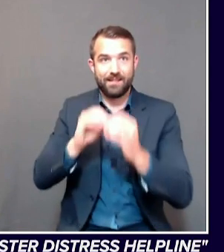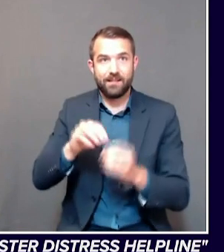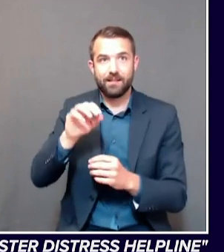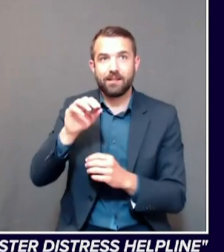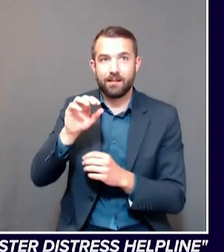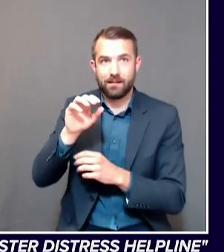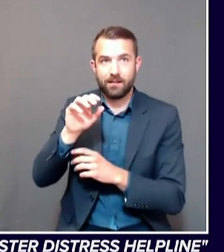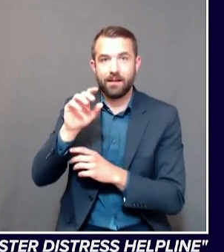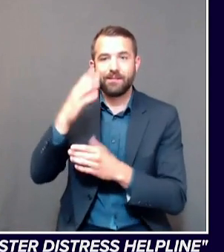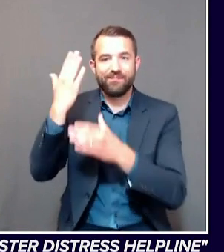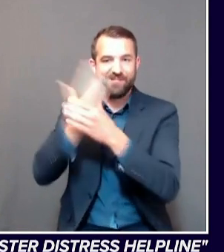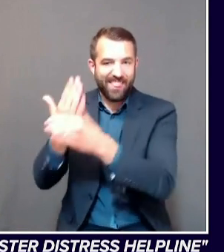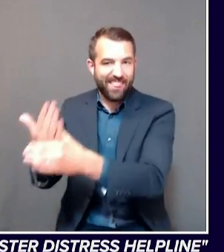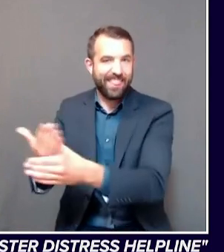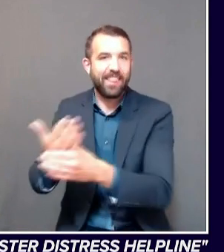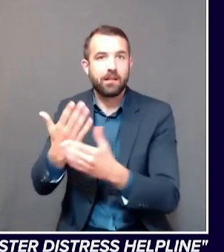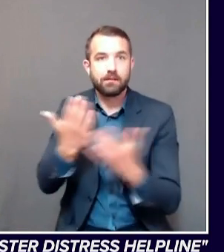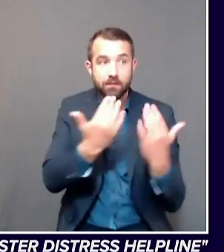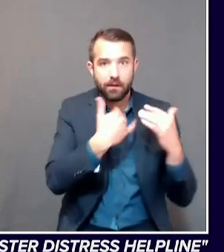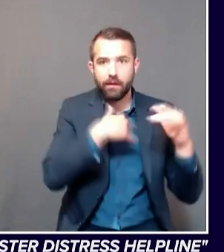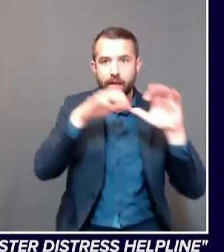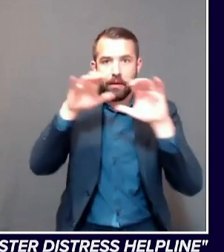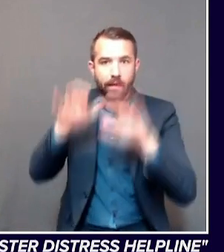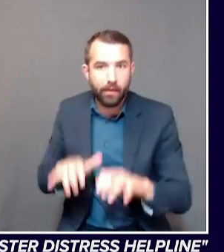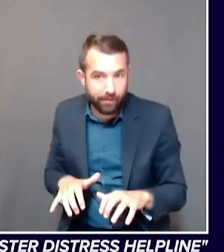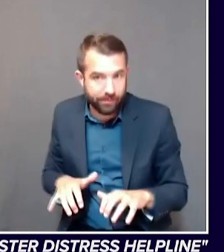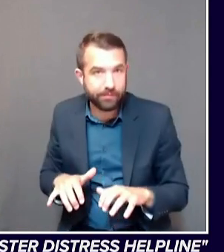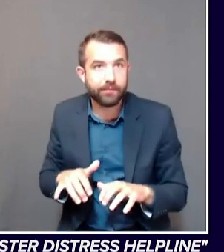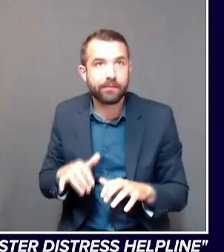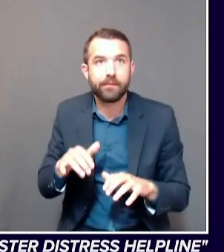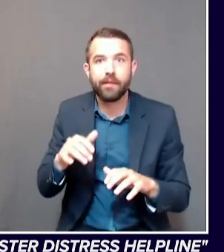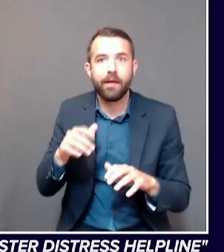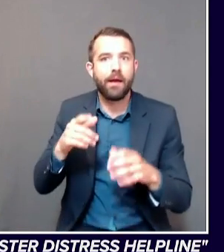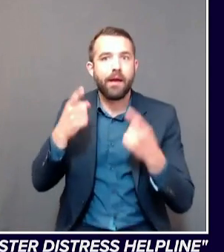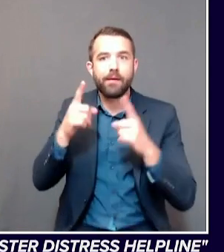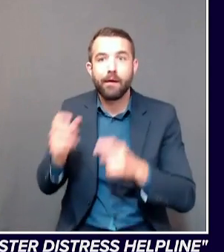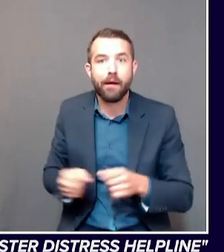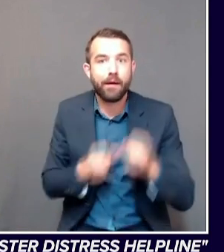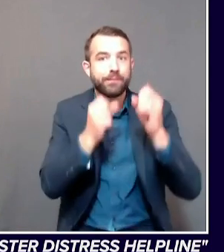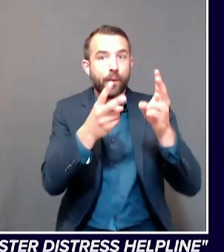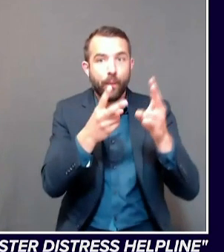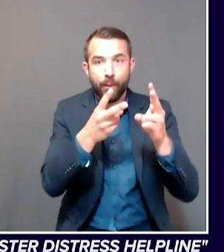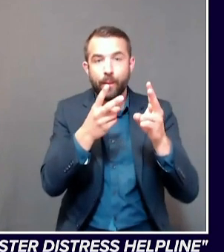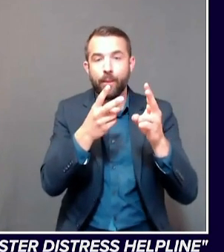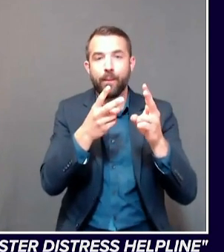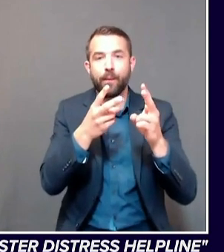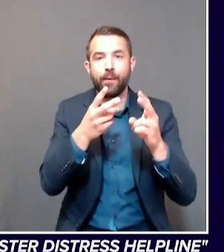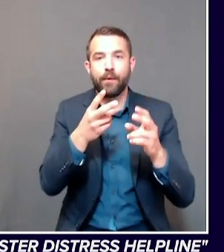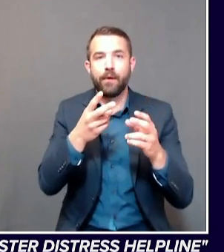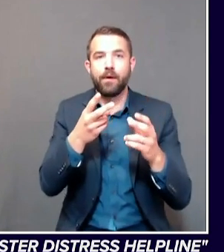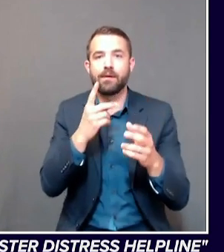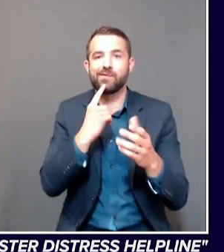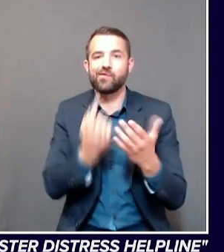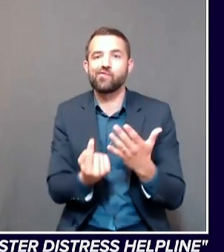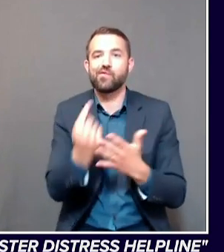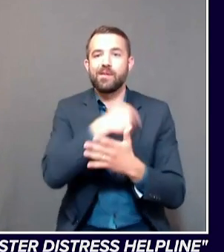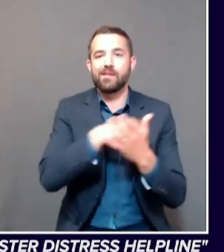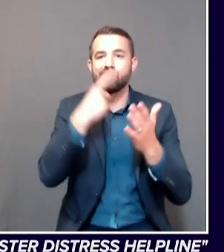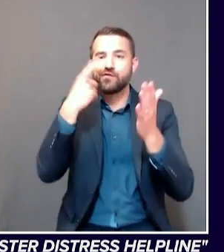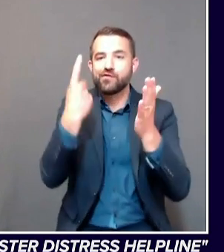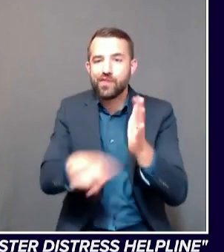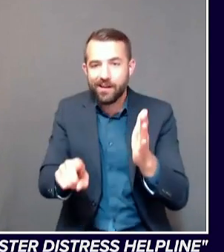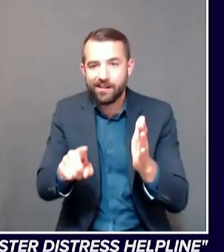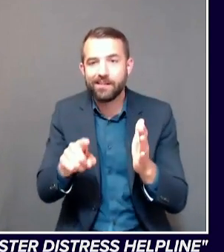updated. If we find errors or if we find inconsistencies and are cleaning up the data, we revert to the prior time the